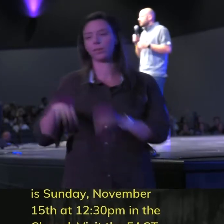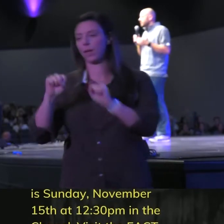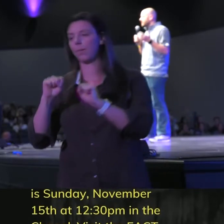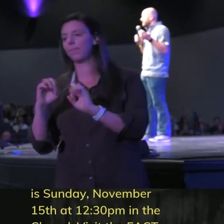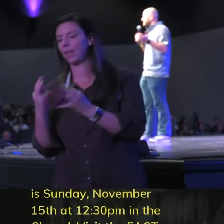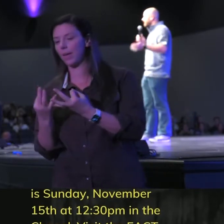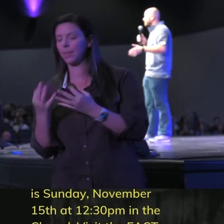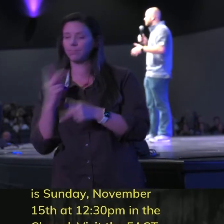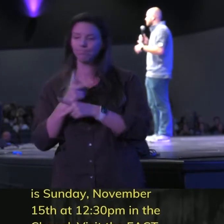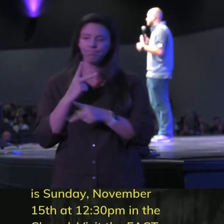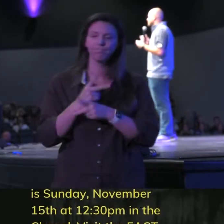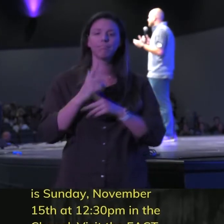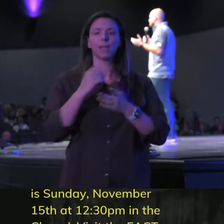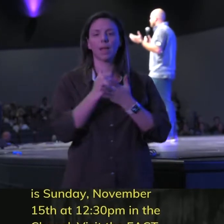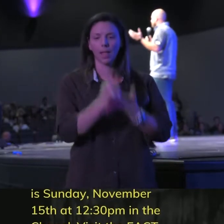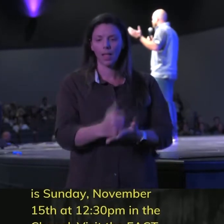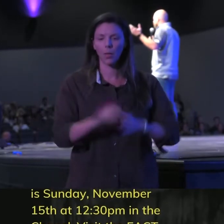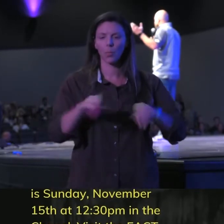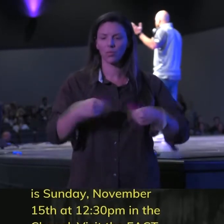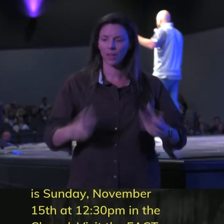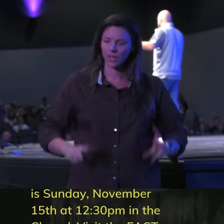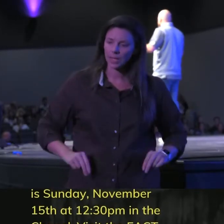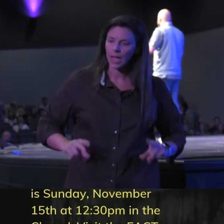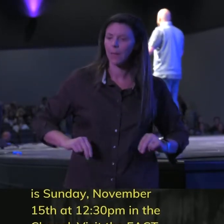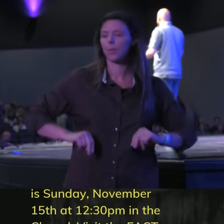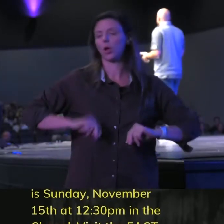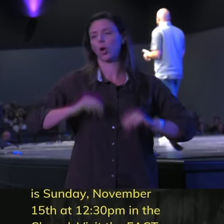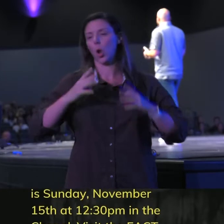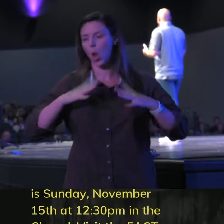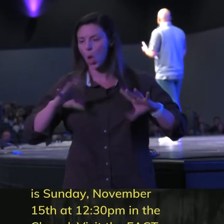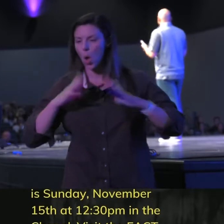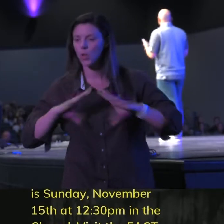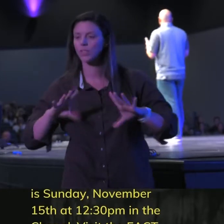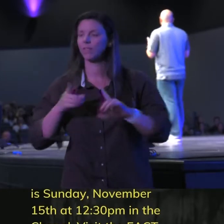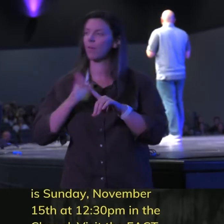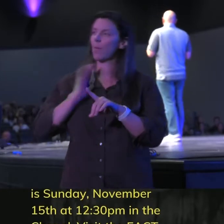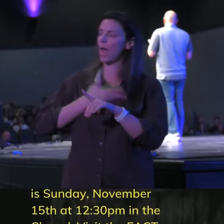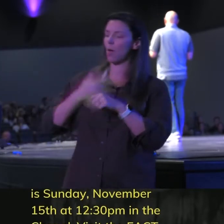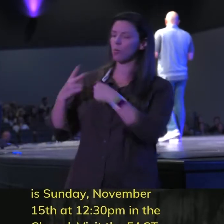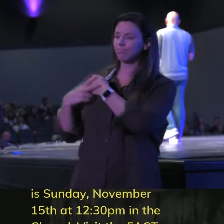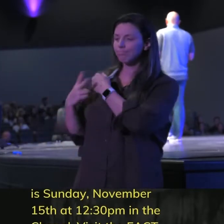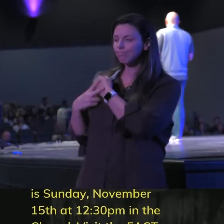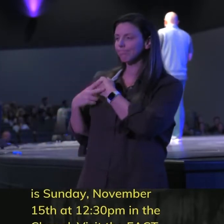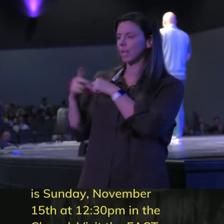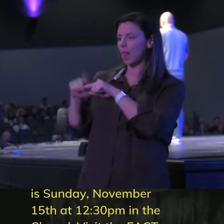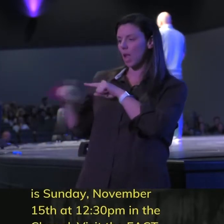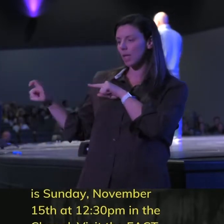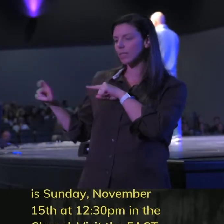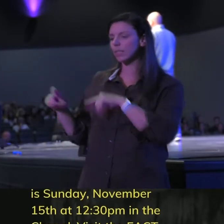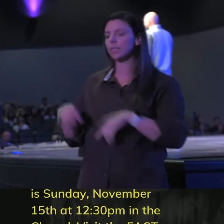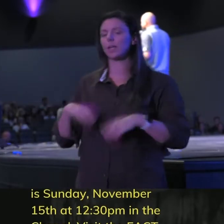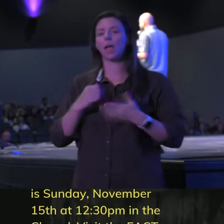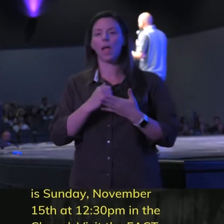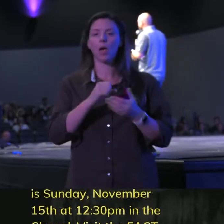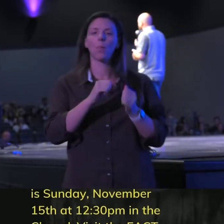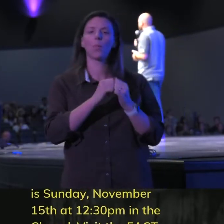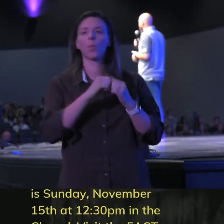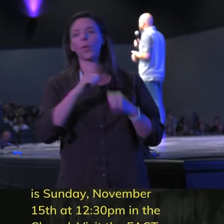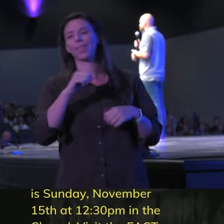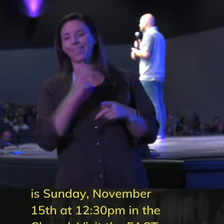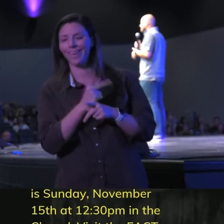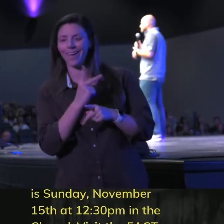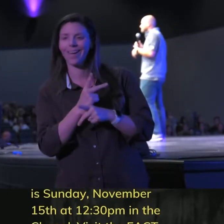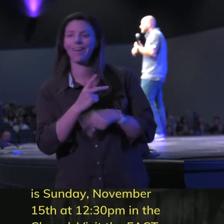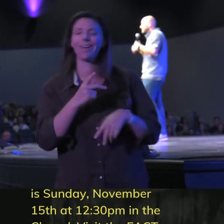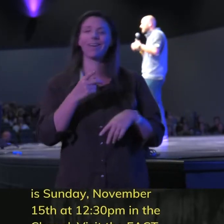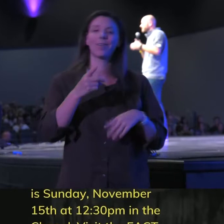providing clothing and diapers and other needs from our clothing closet. They've got an opportunity to help with respite care. We try to provide date nights for mom and